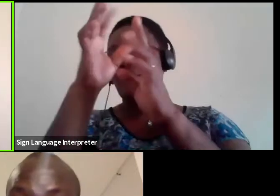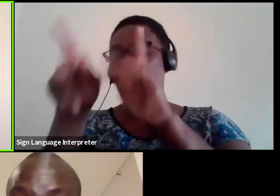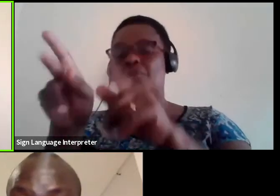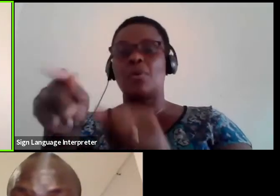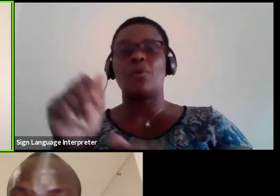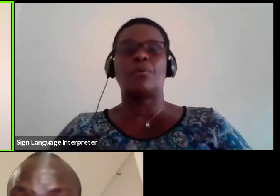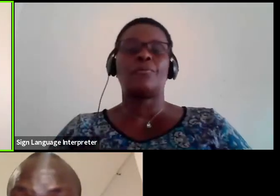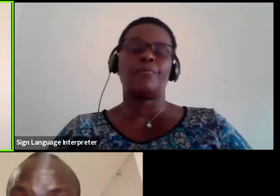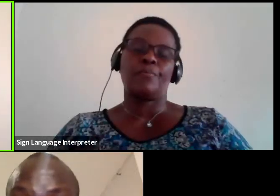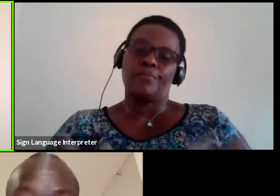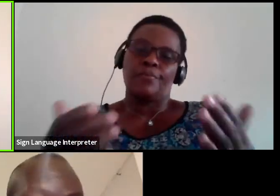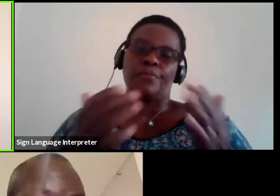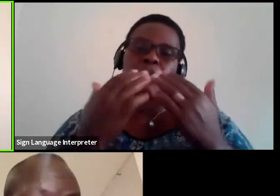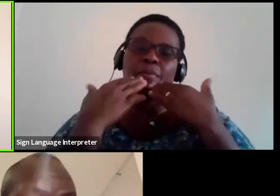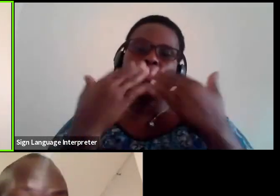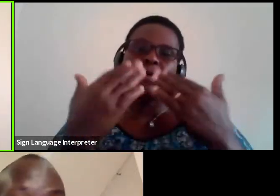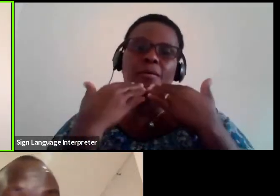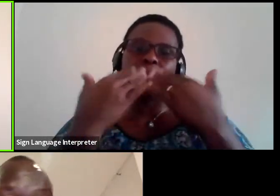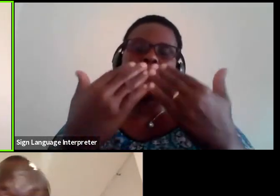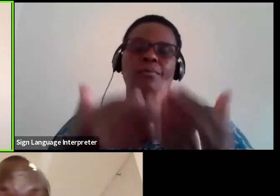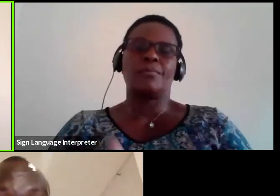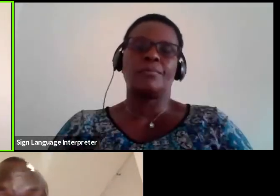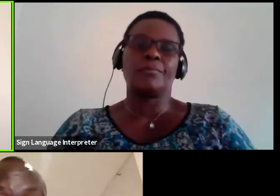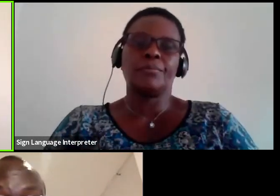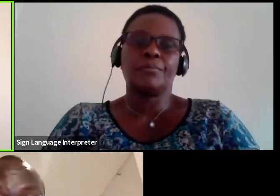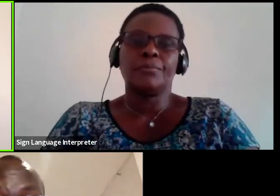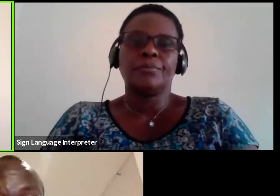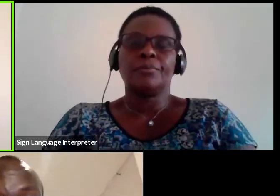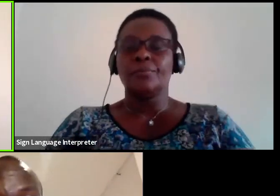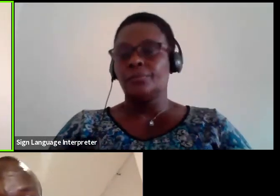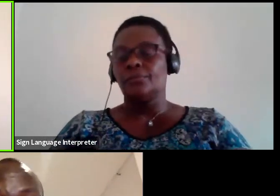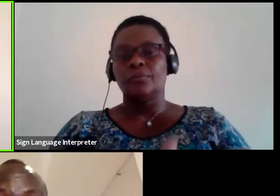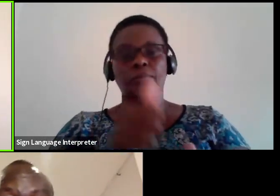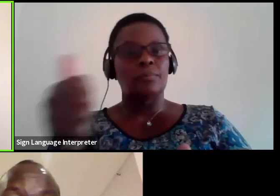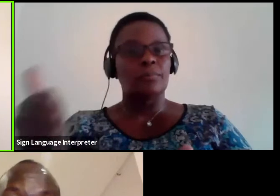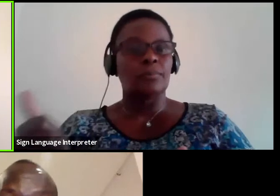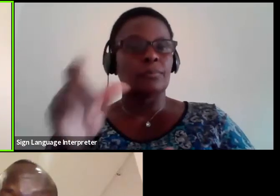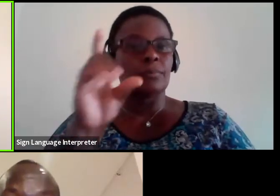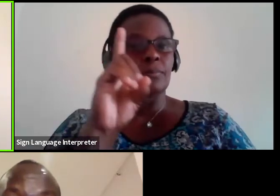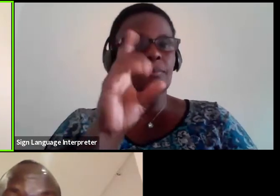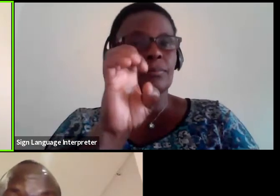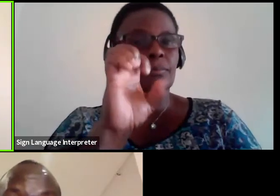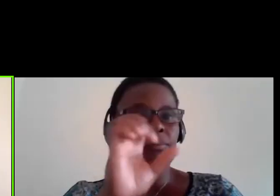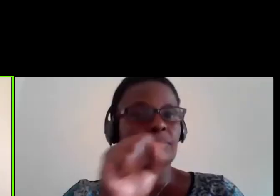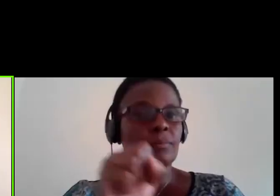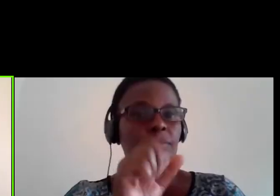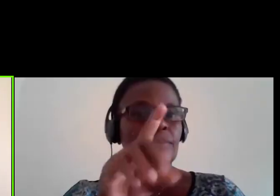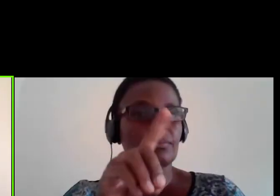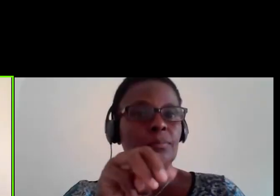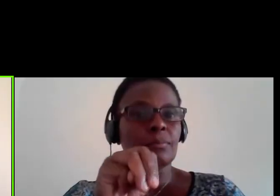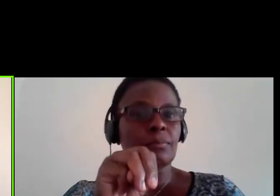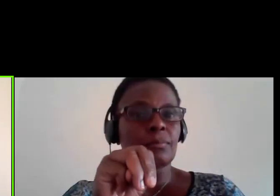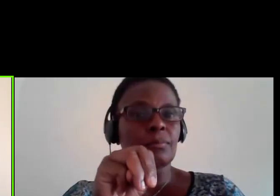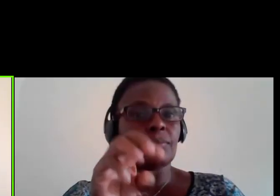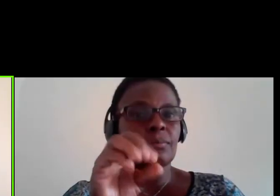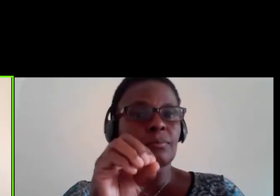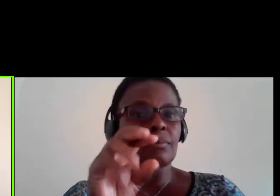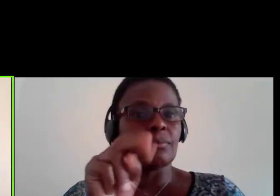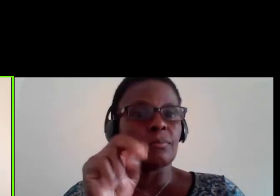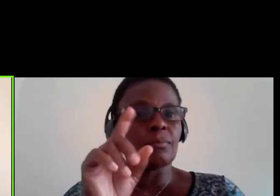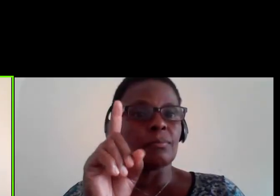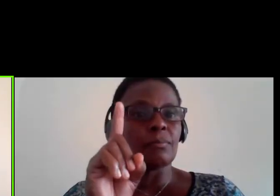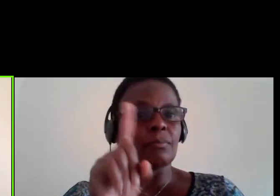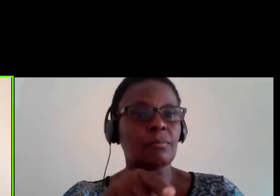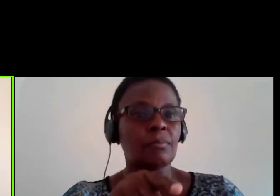thank you. Desmond, I'd like you to respond or comment, basically react to a comment